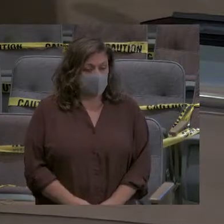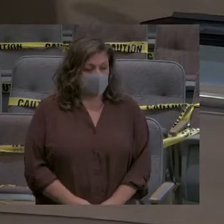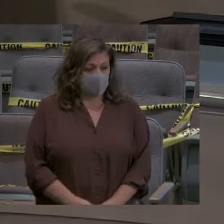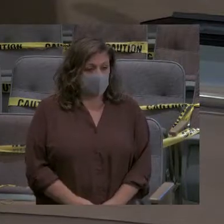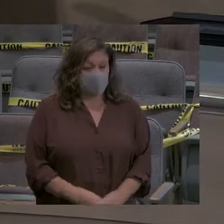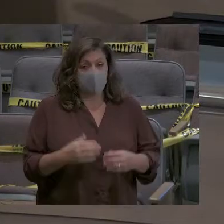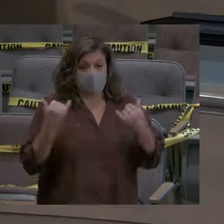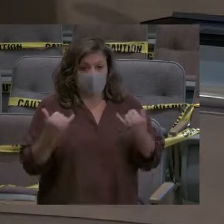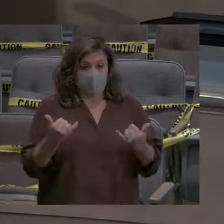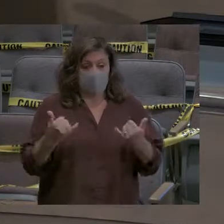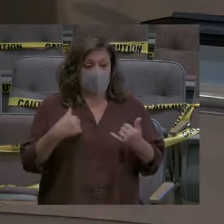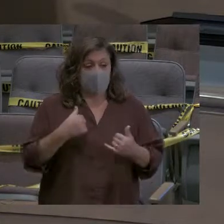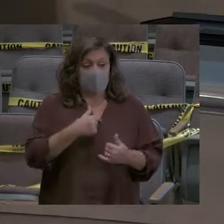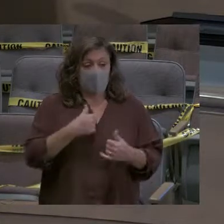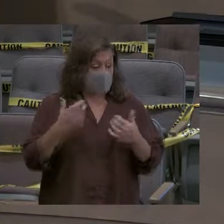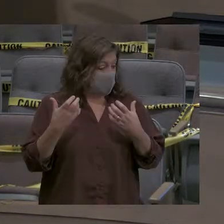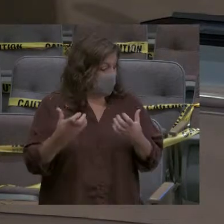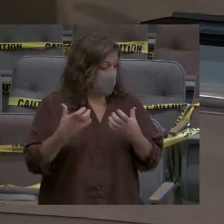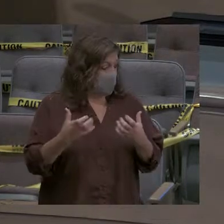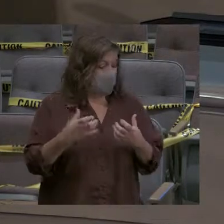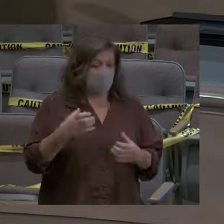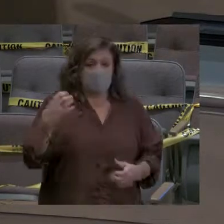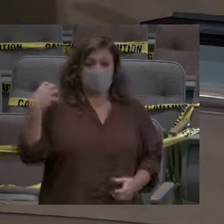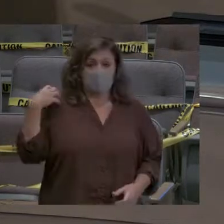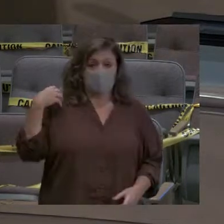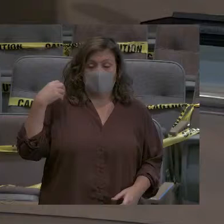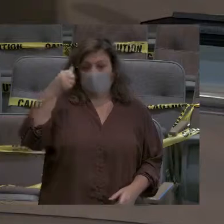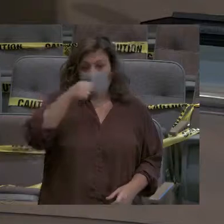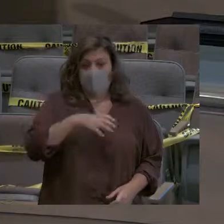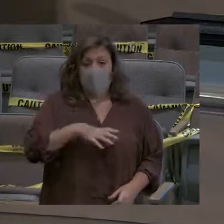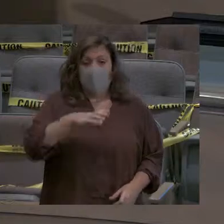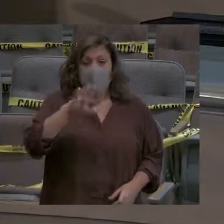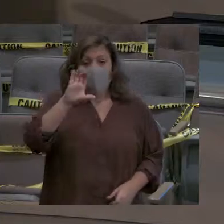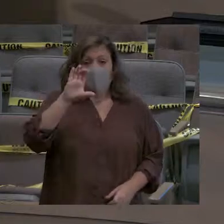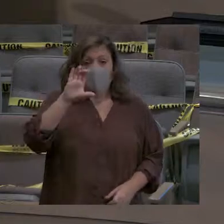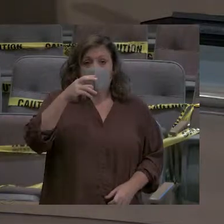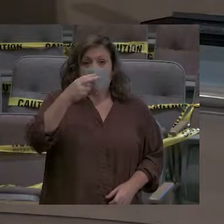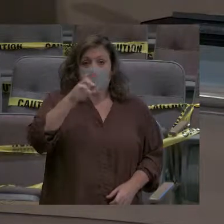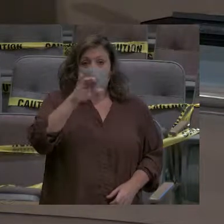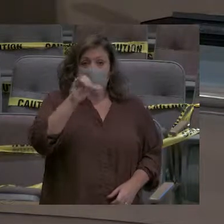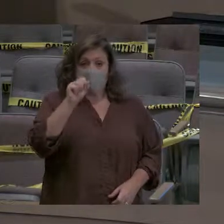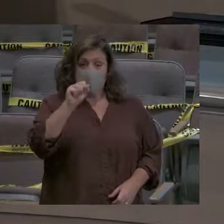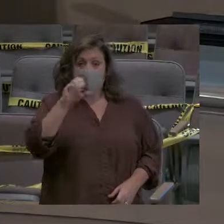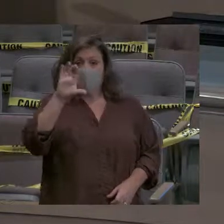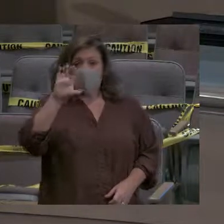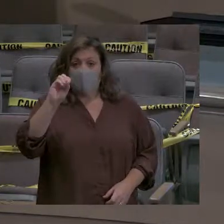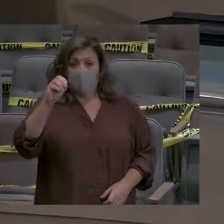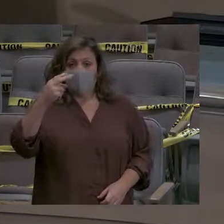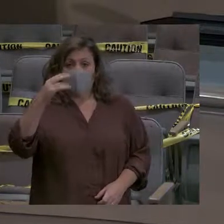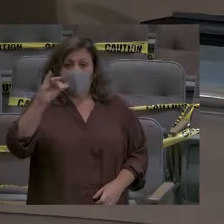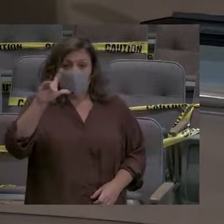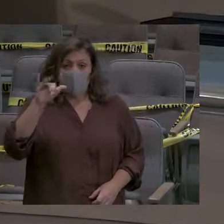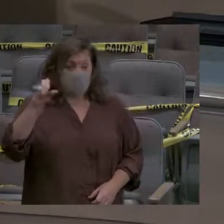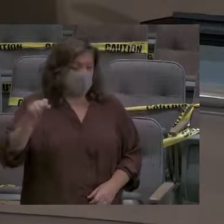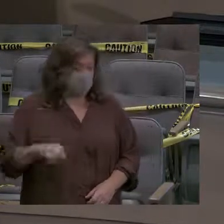to bring up now Dougherty County Commission Chair, Mr. Christopher Coelis.